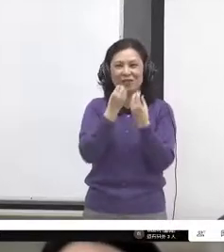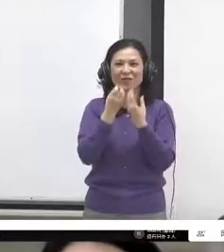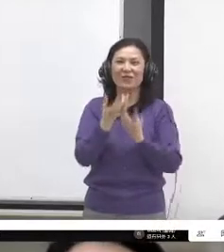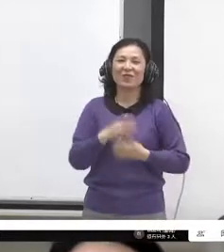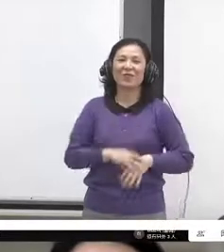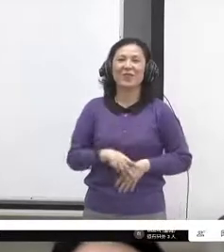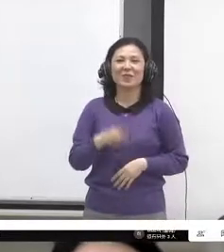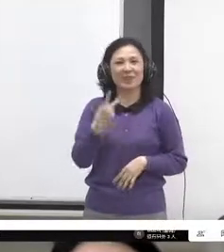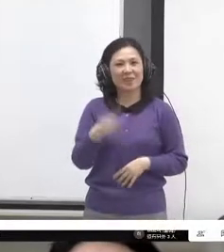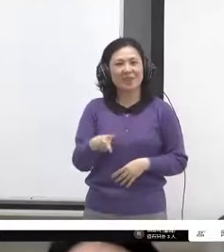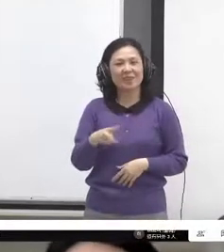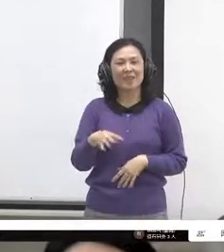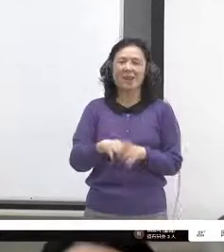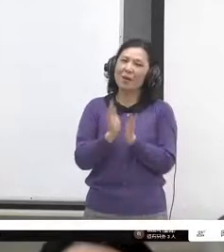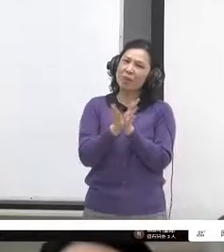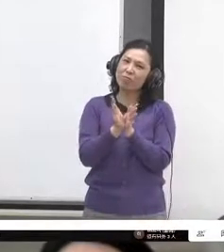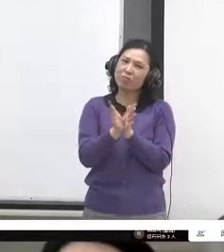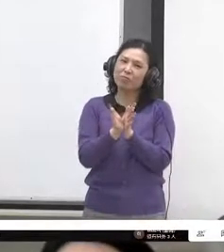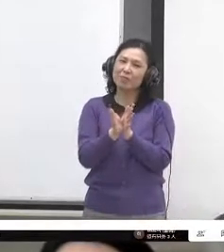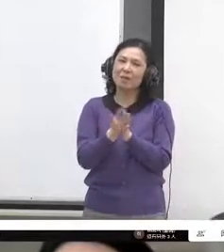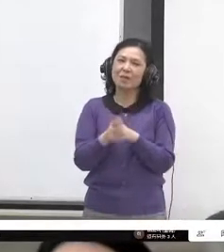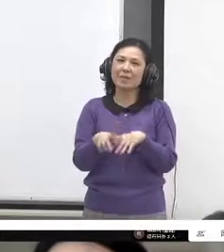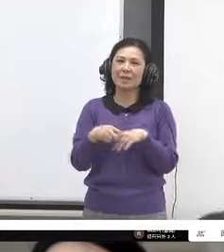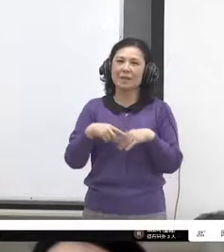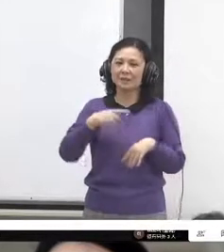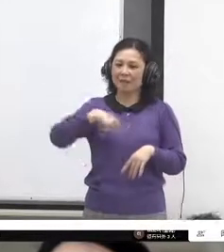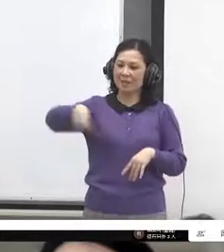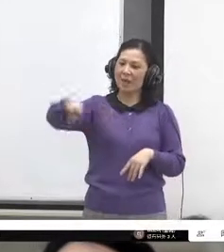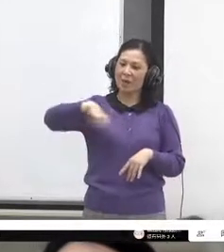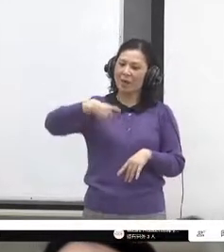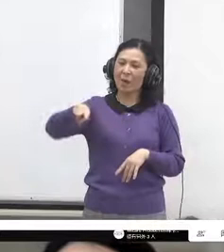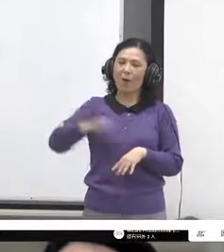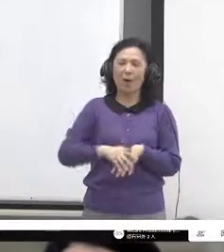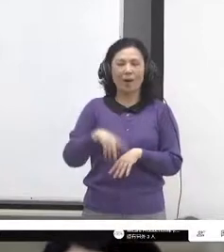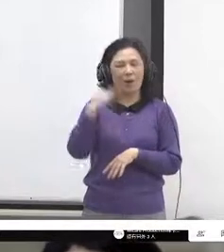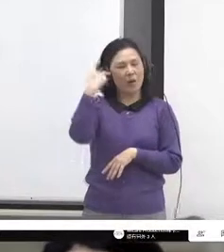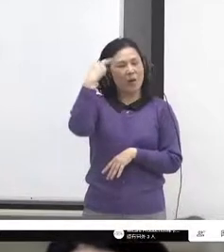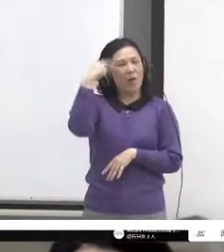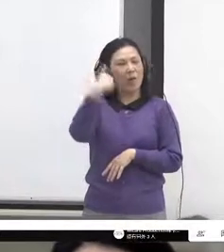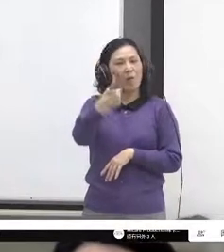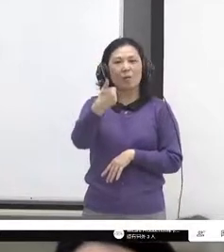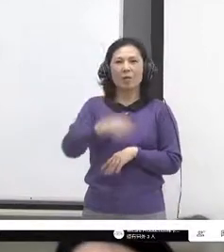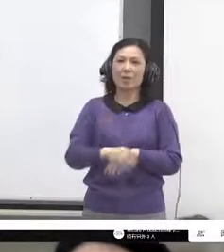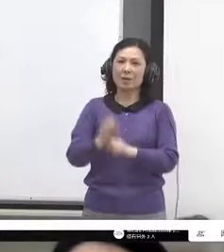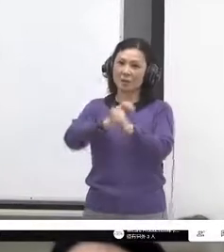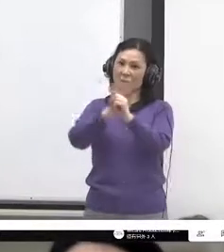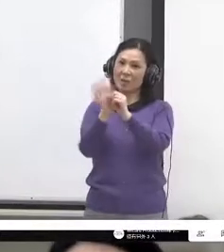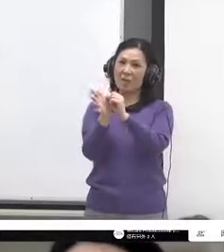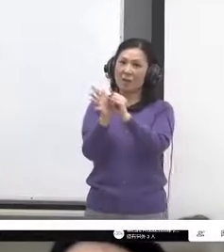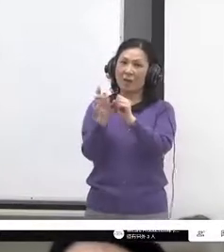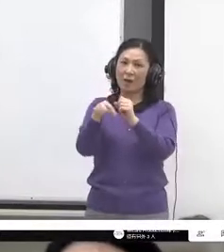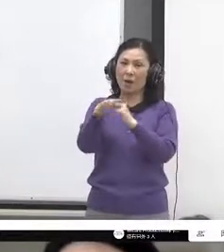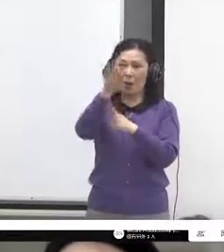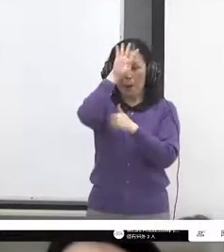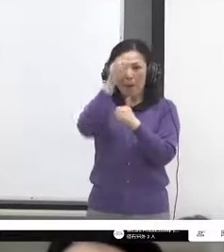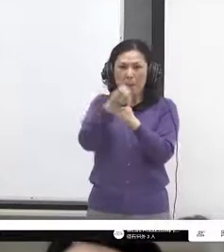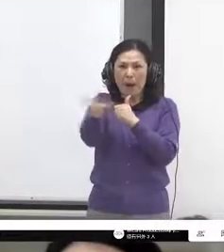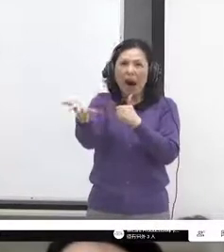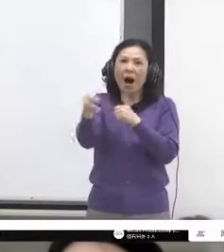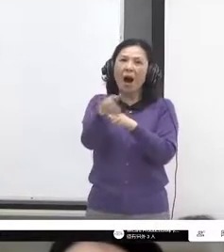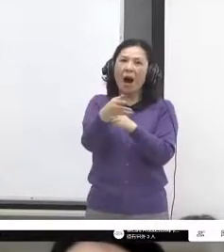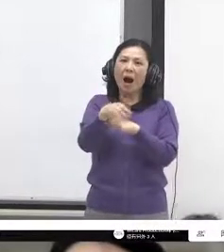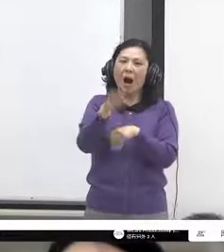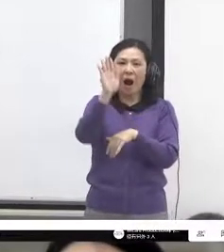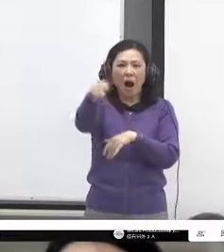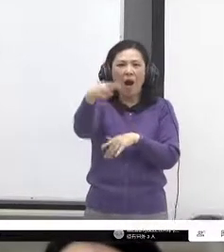good experience for us. After the COVID-19 outbreak, we cannot meet each other. So we share the issue